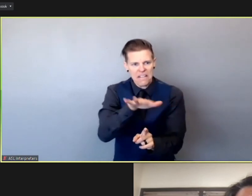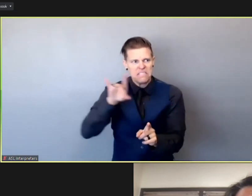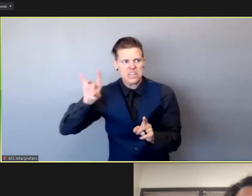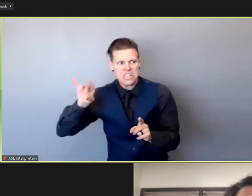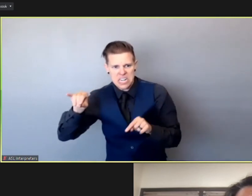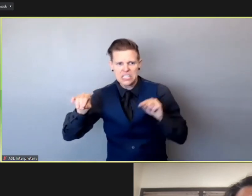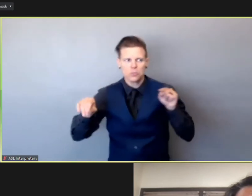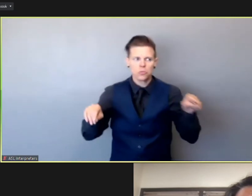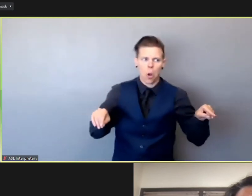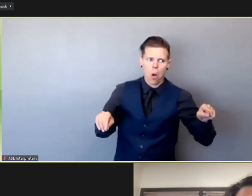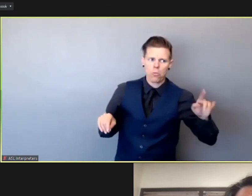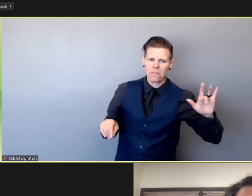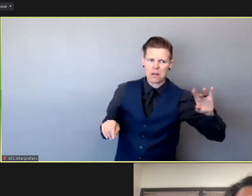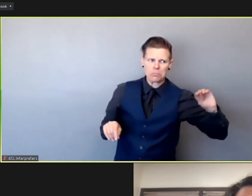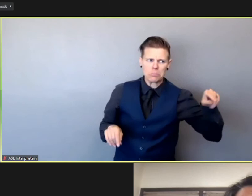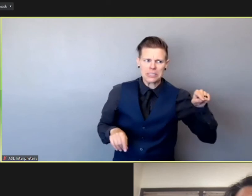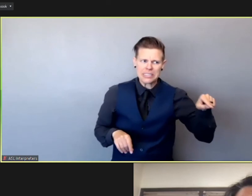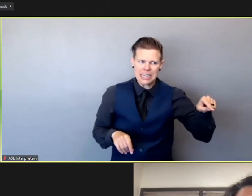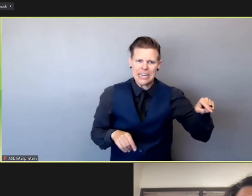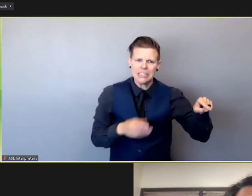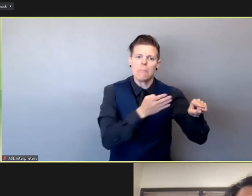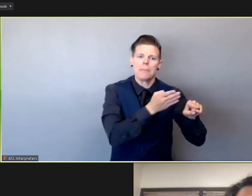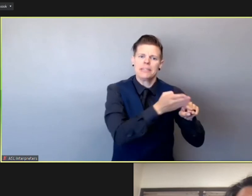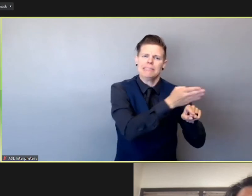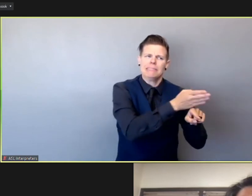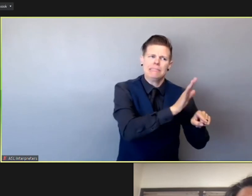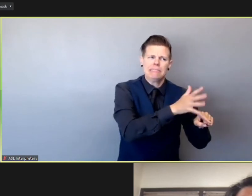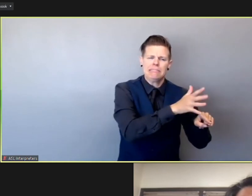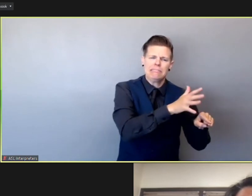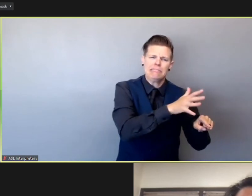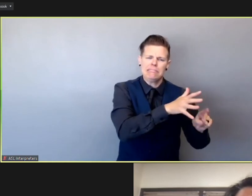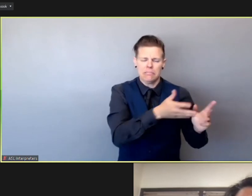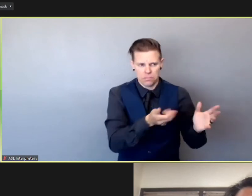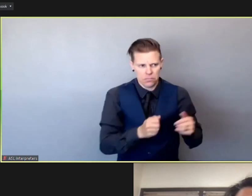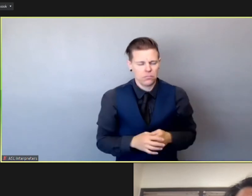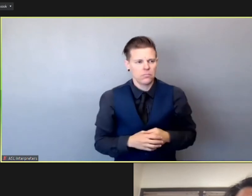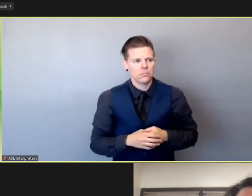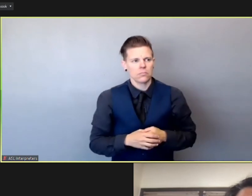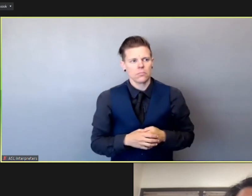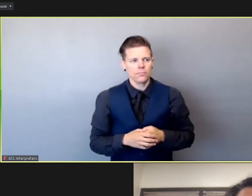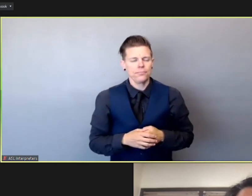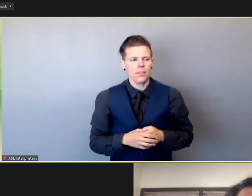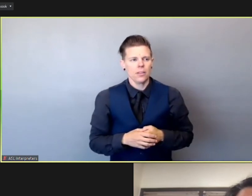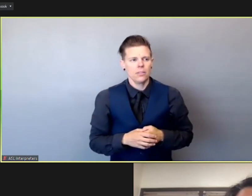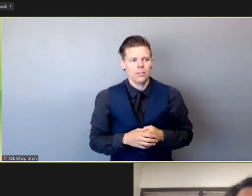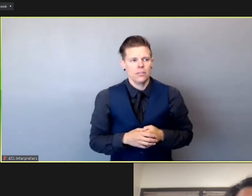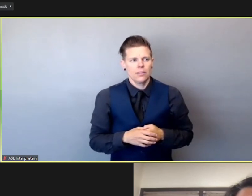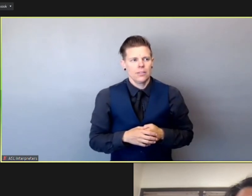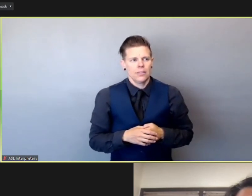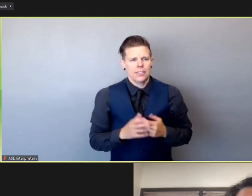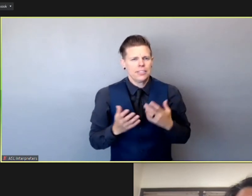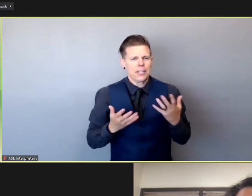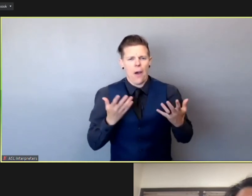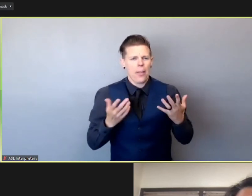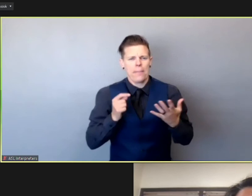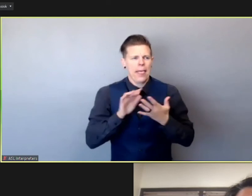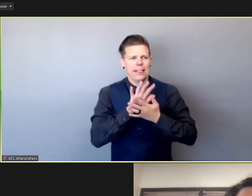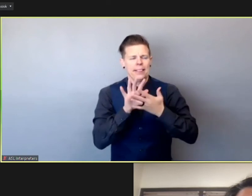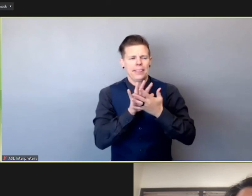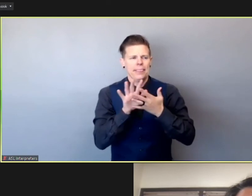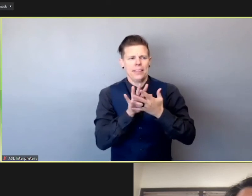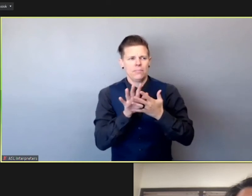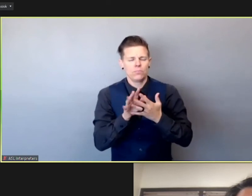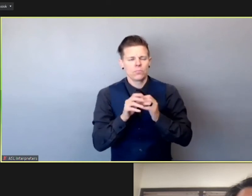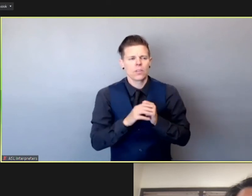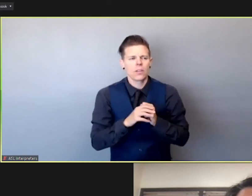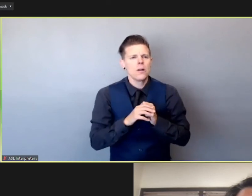about 20%. And although there's, well, I won't say that. I think that we're going